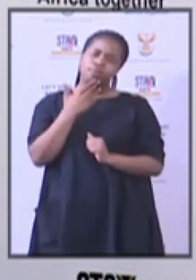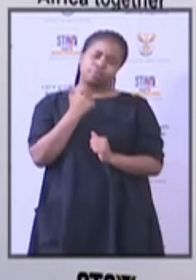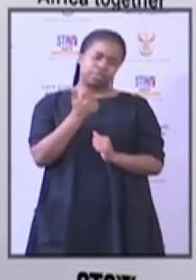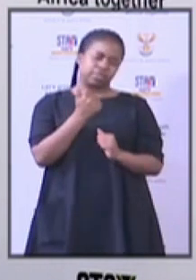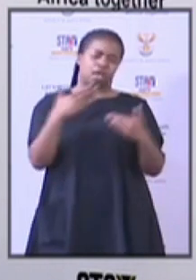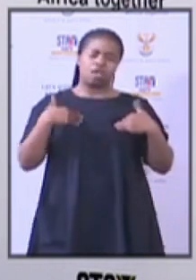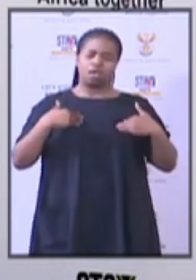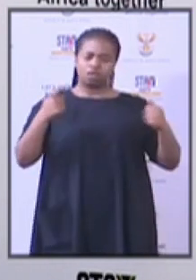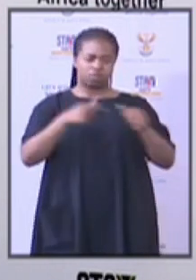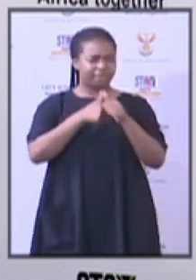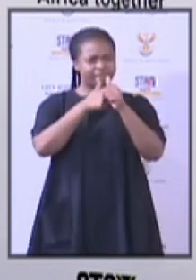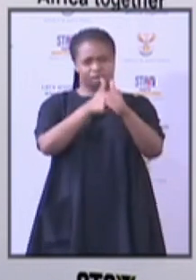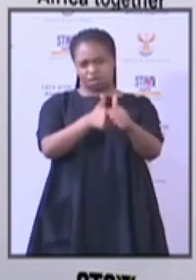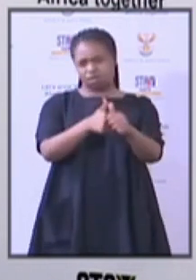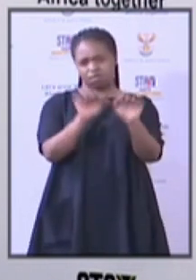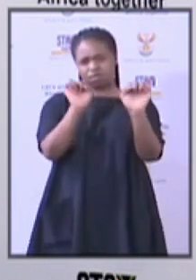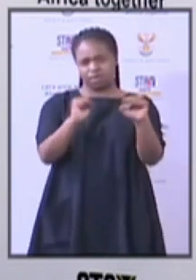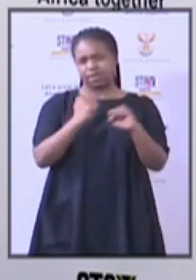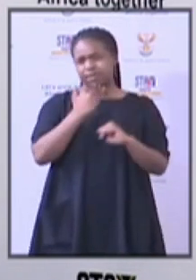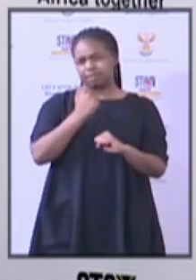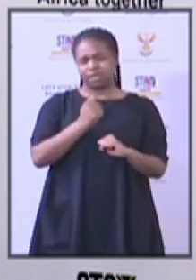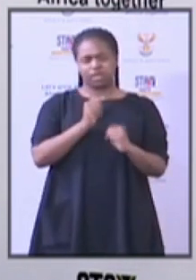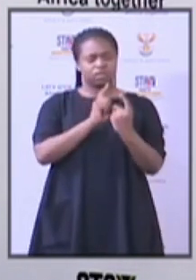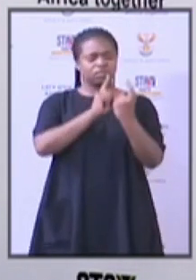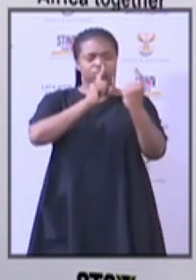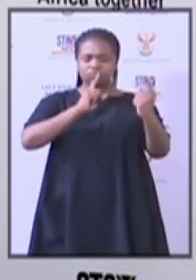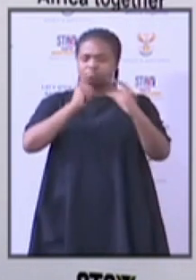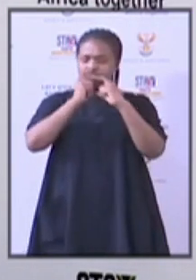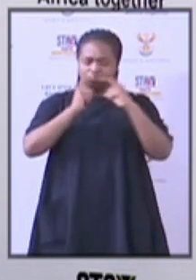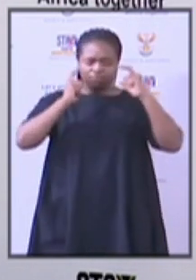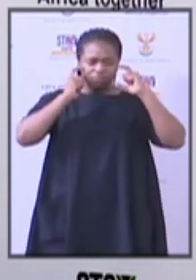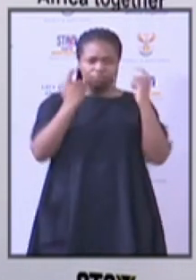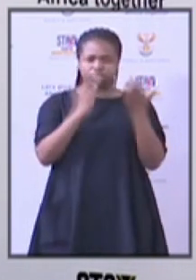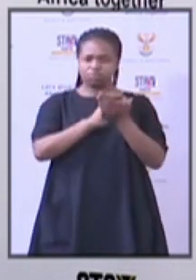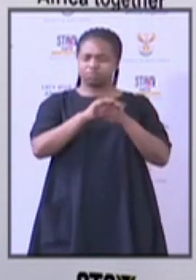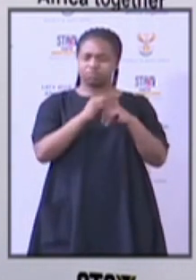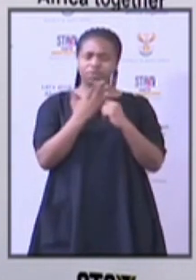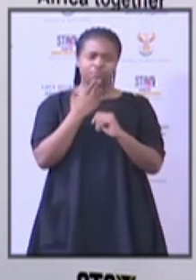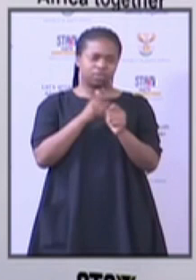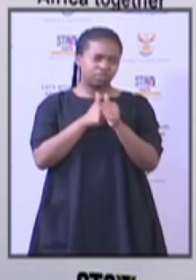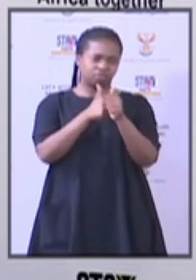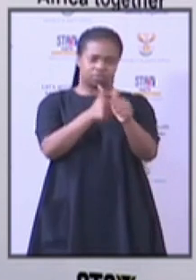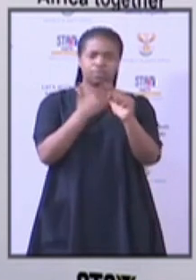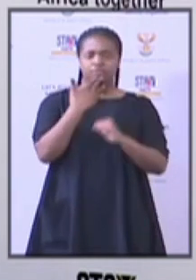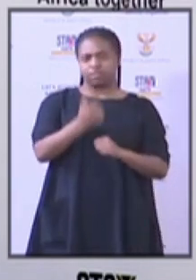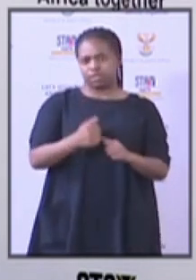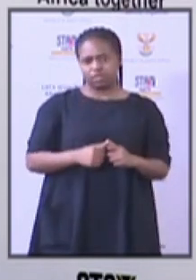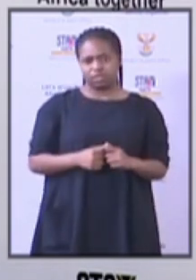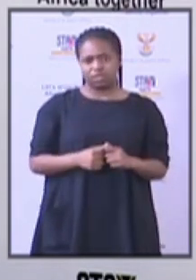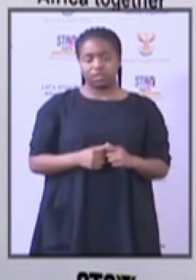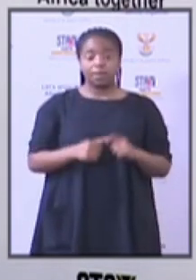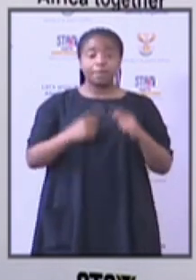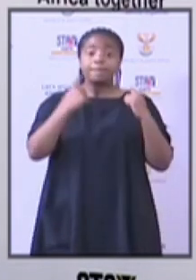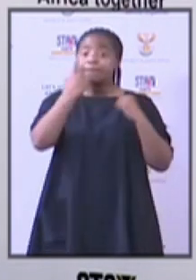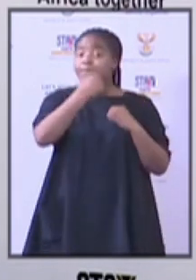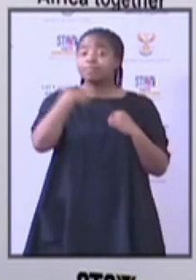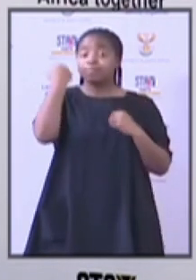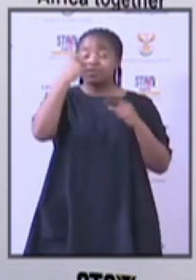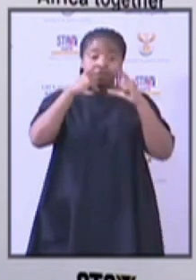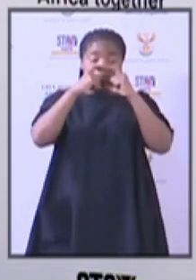health protocols, please, aimed at combating the spread of COVID-19. They must wear face